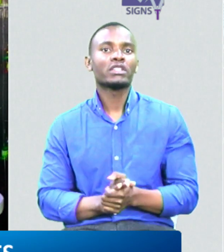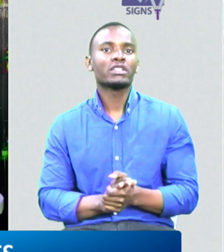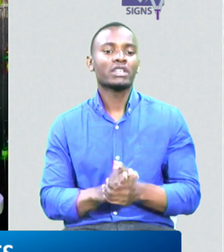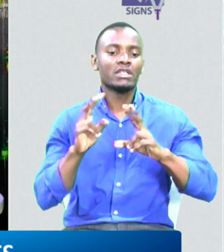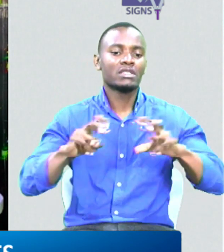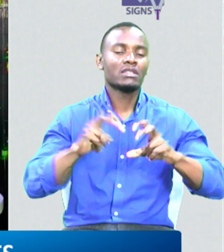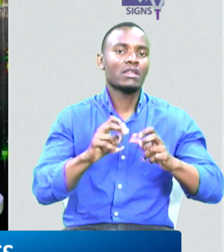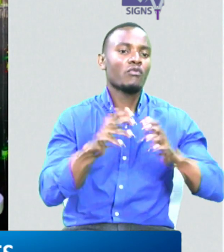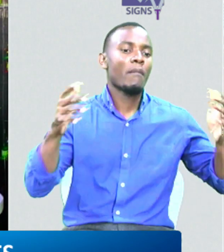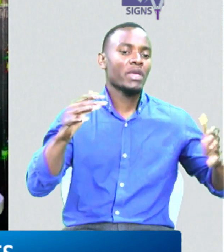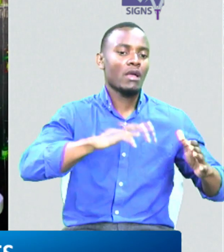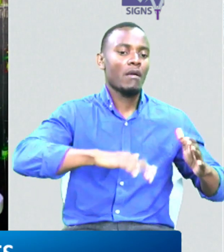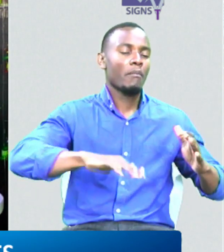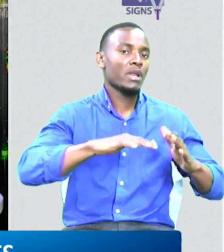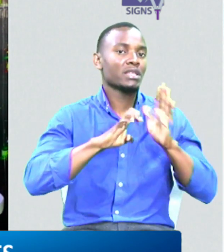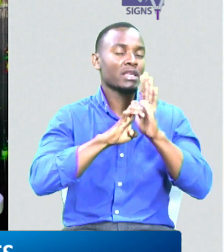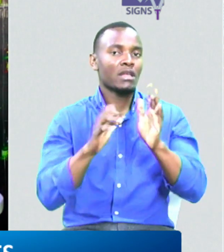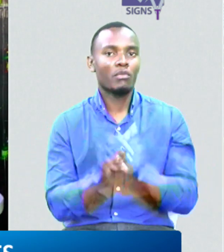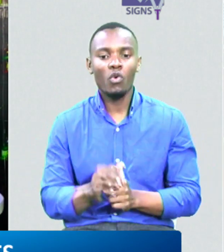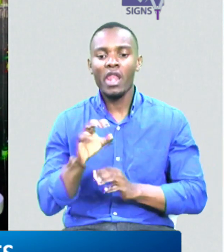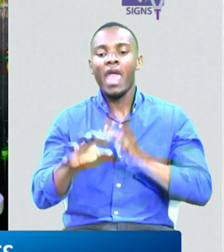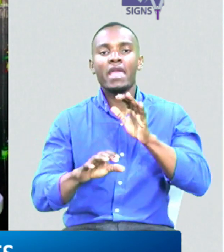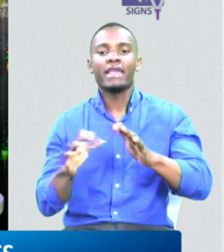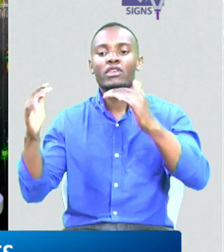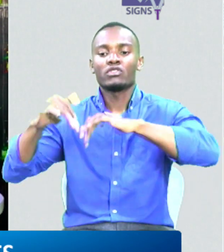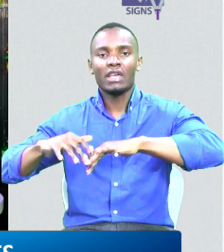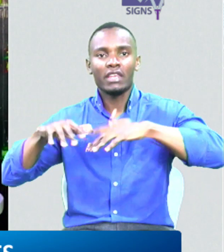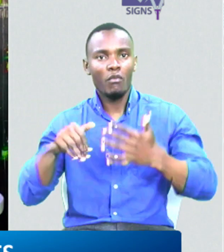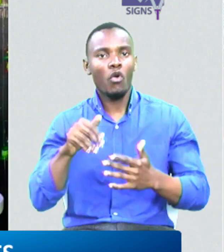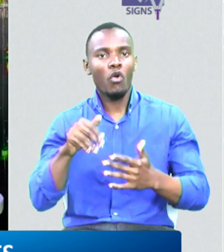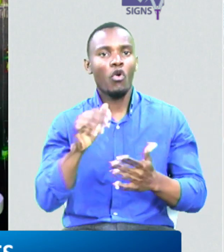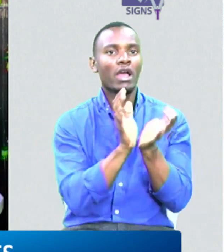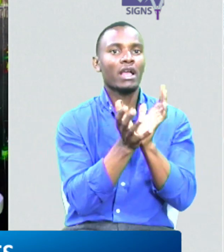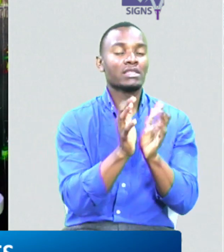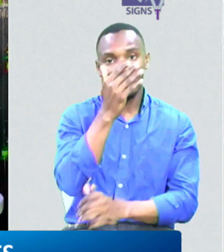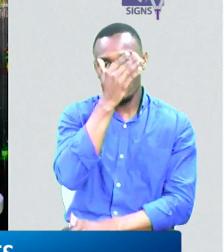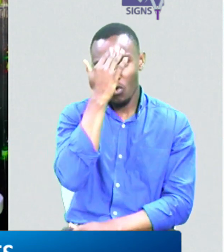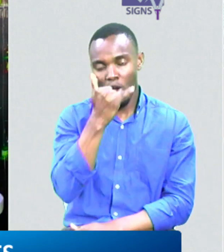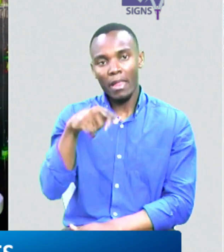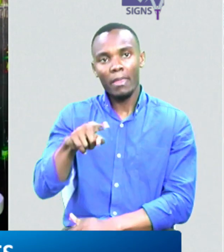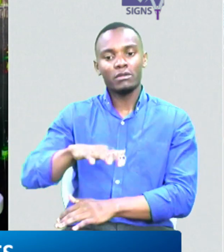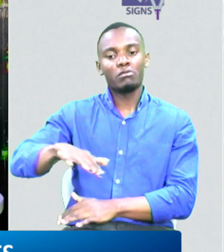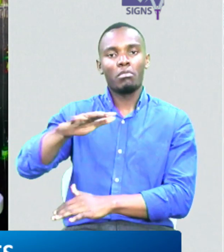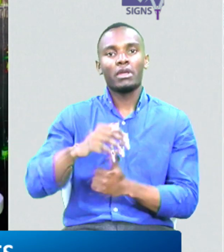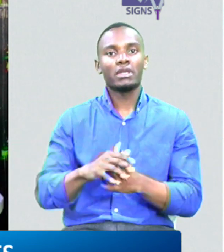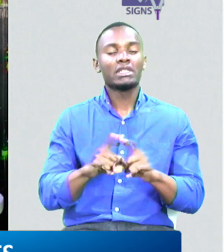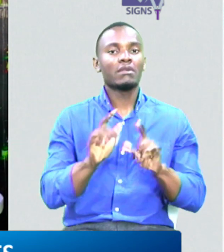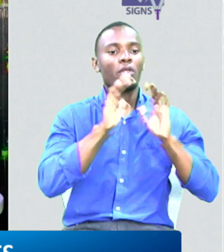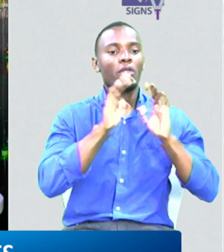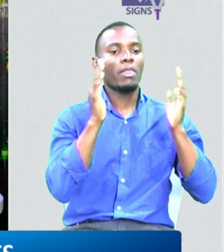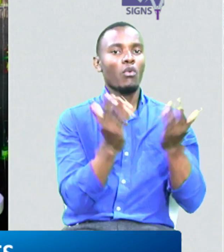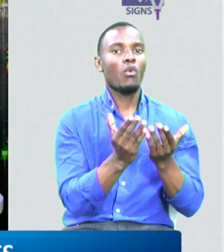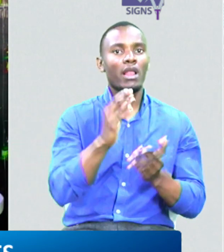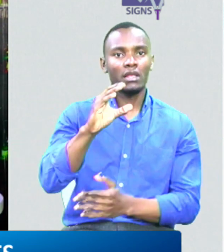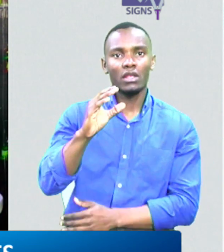Now, those are some of the education reforms. Because it is a mouthful, we'll be looking at ways